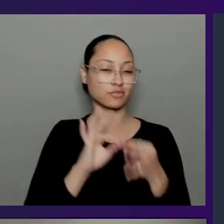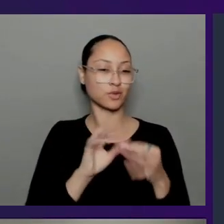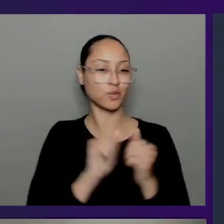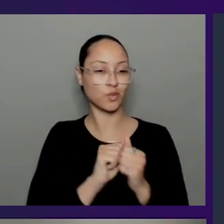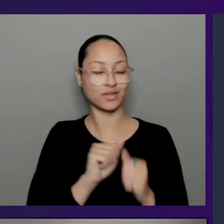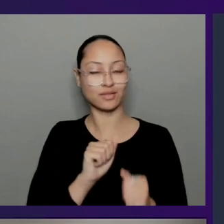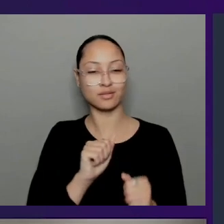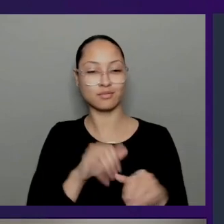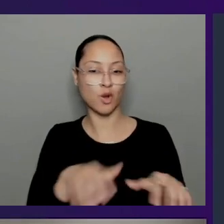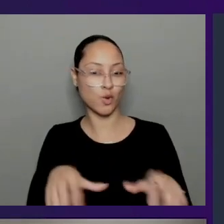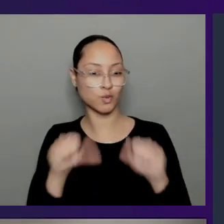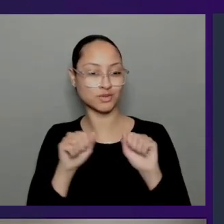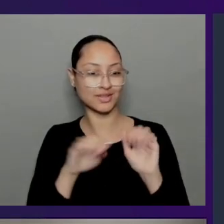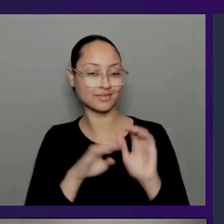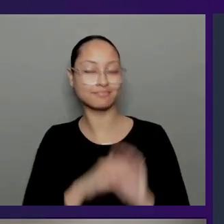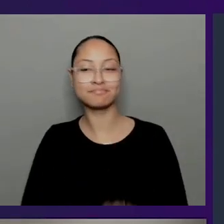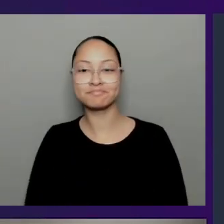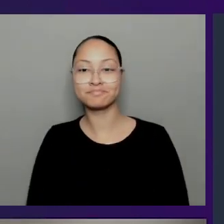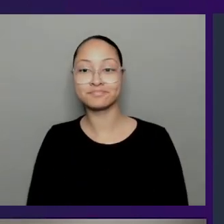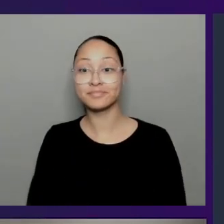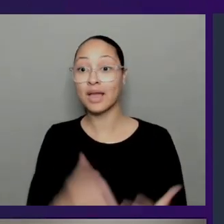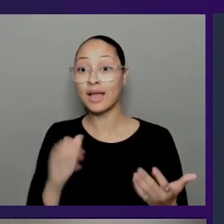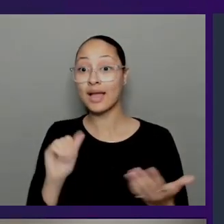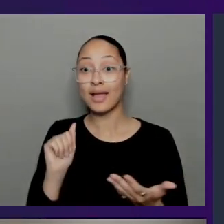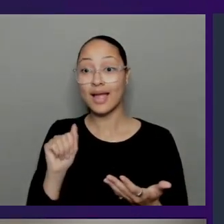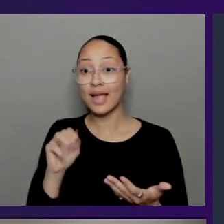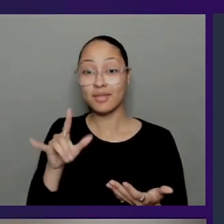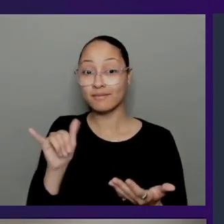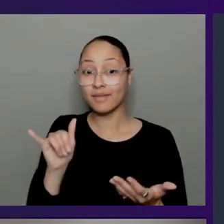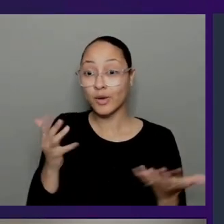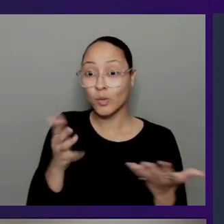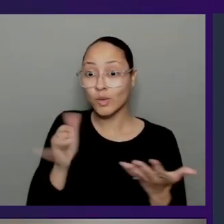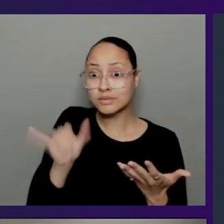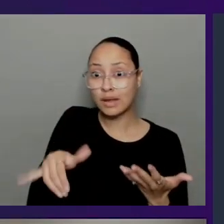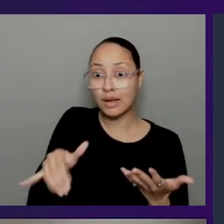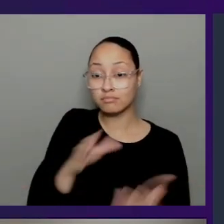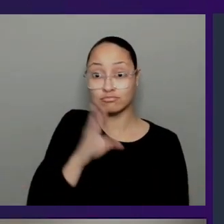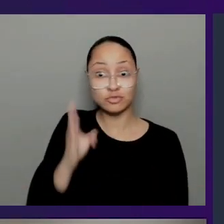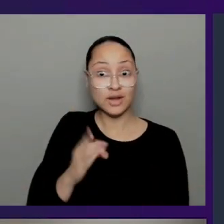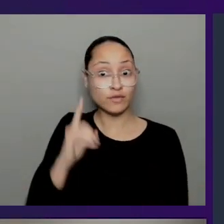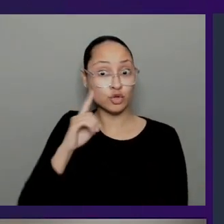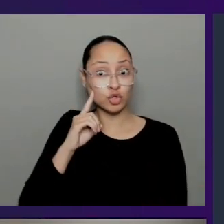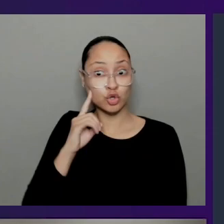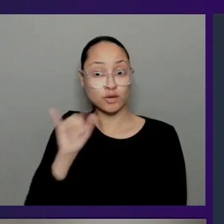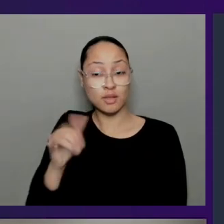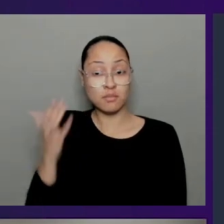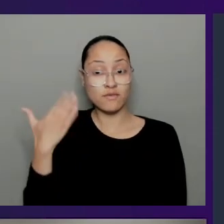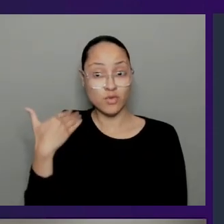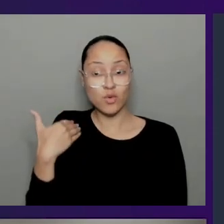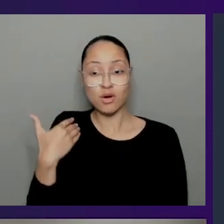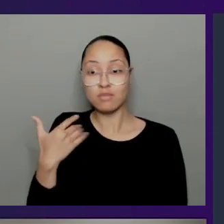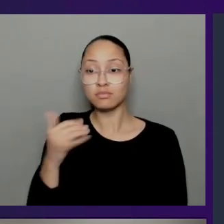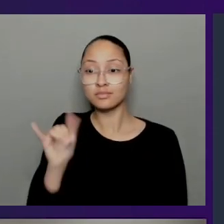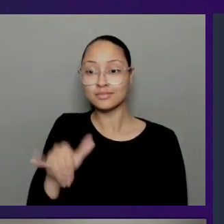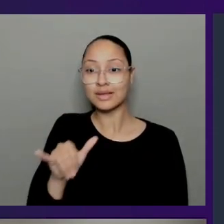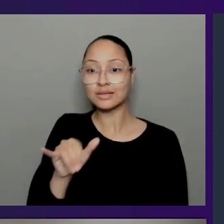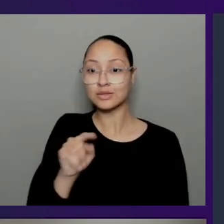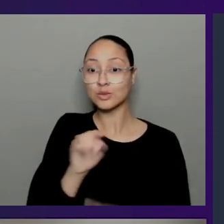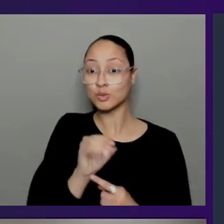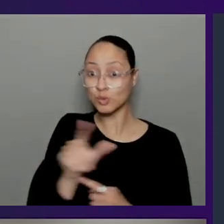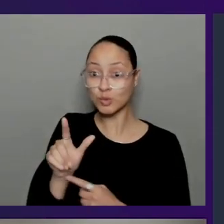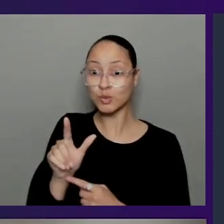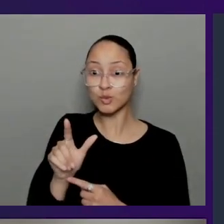So what is Amplify? If you haven't heard of Amplify before, it's a suite of tools that let